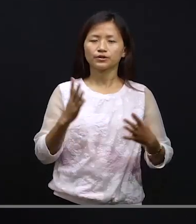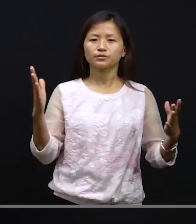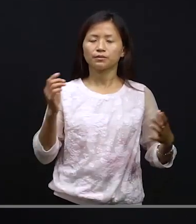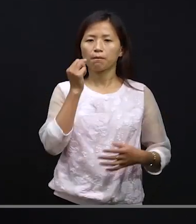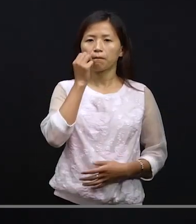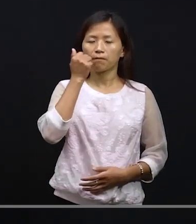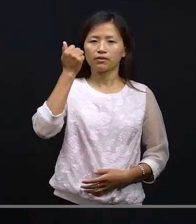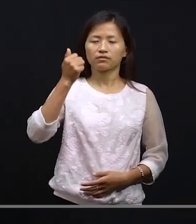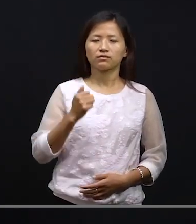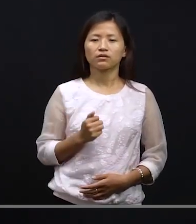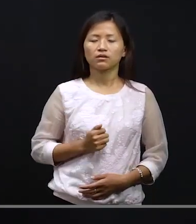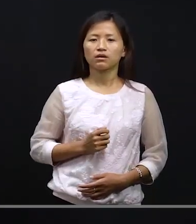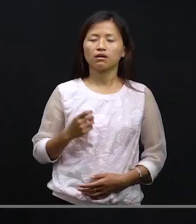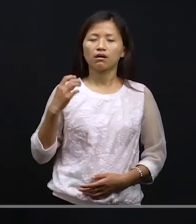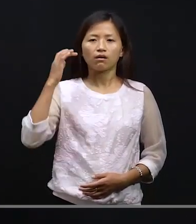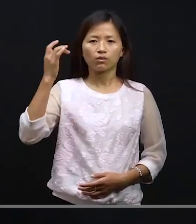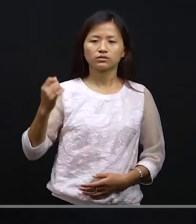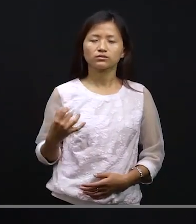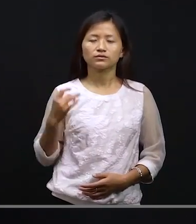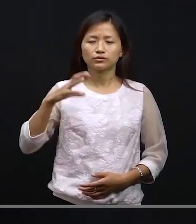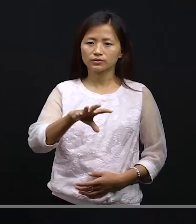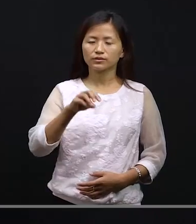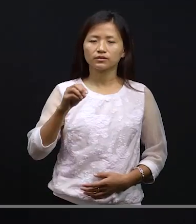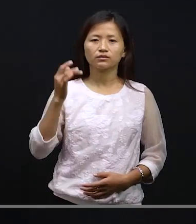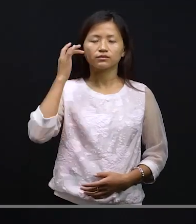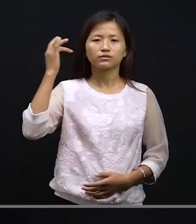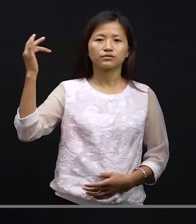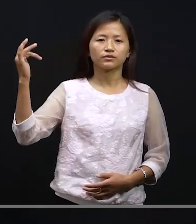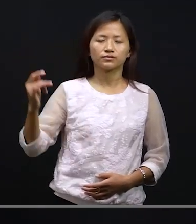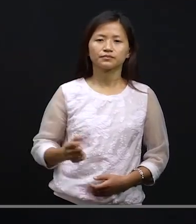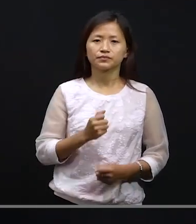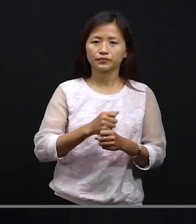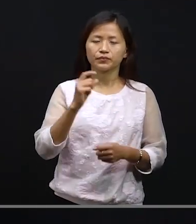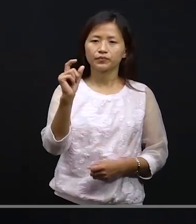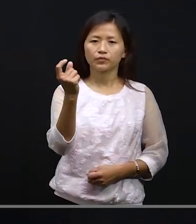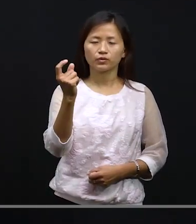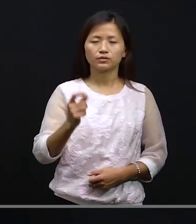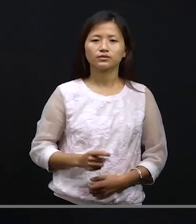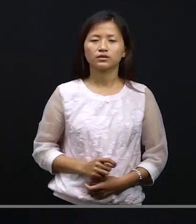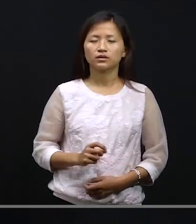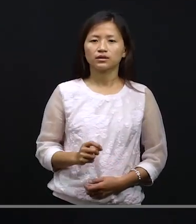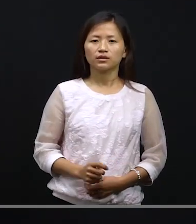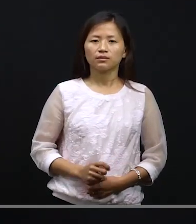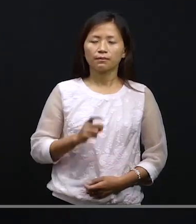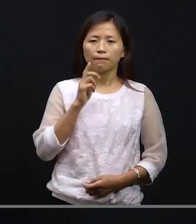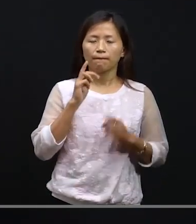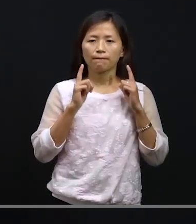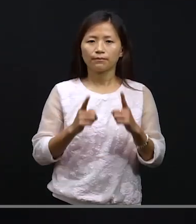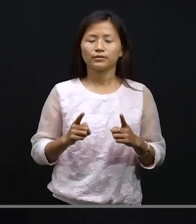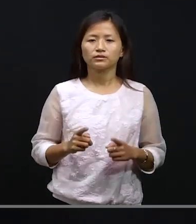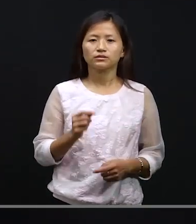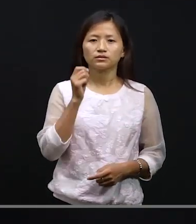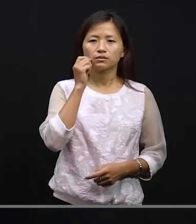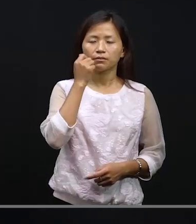to hire him with the gold coins if he is willing to submit himself. But he also rejected again, even this